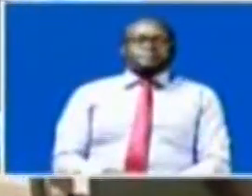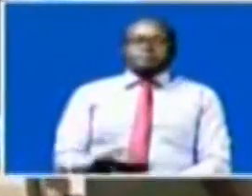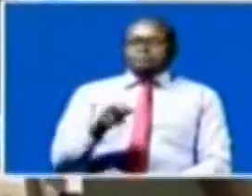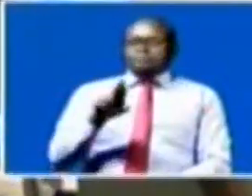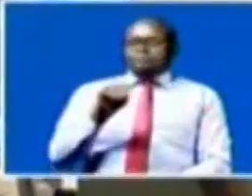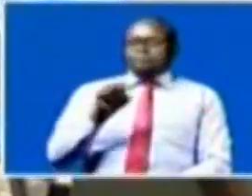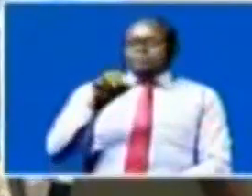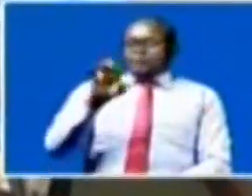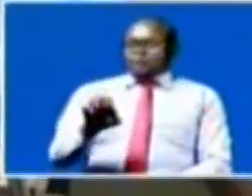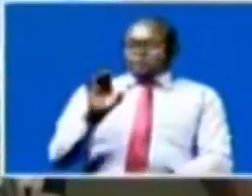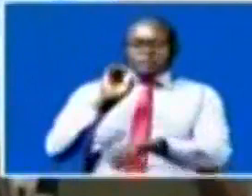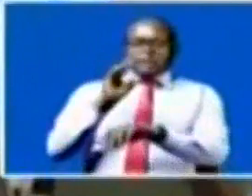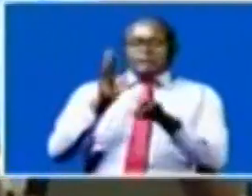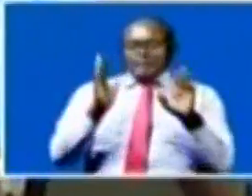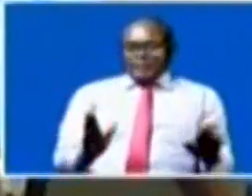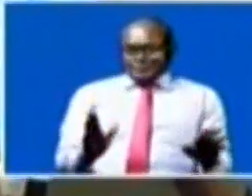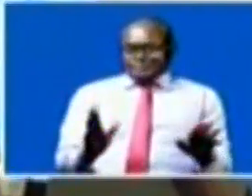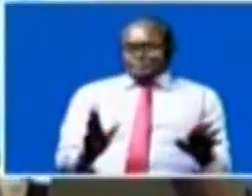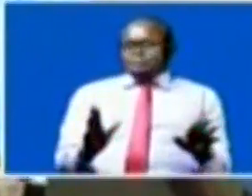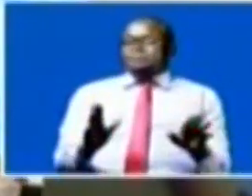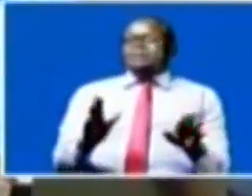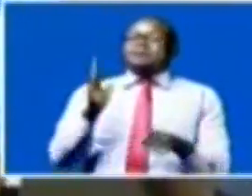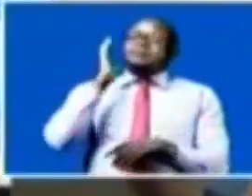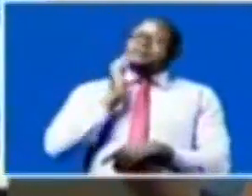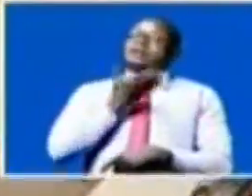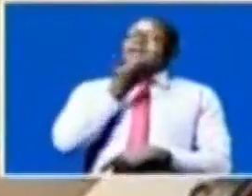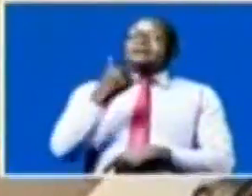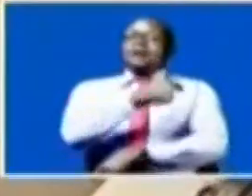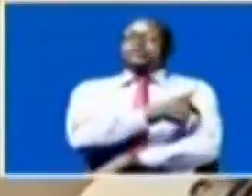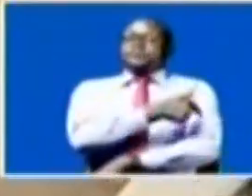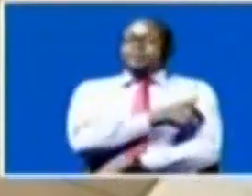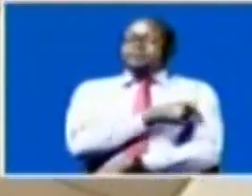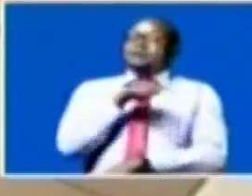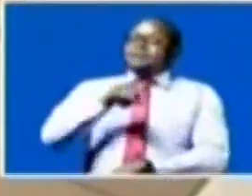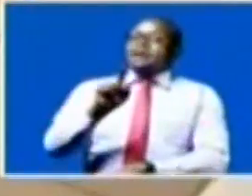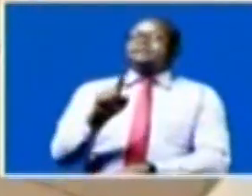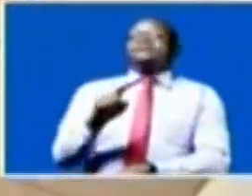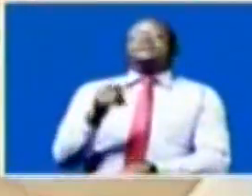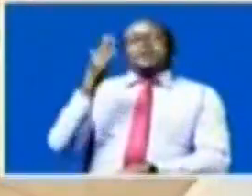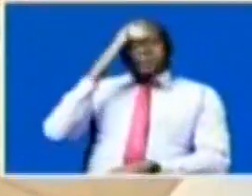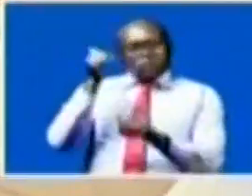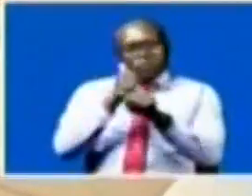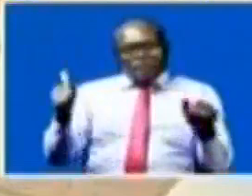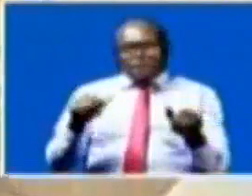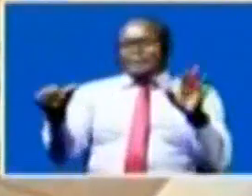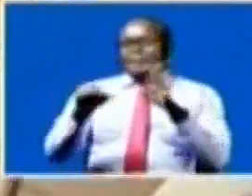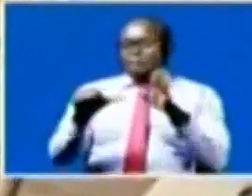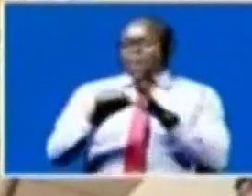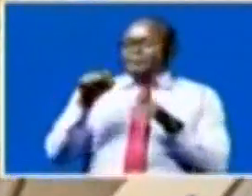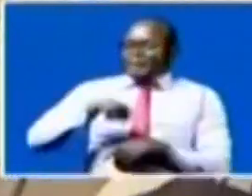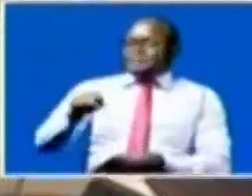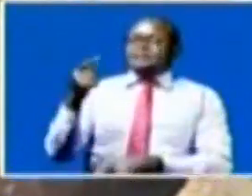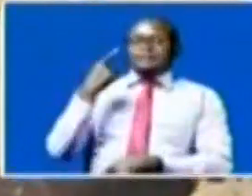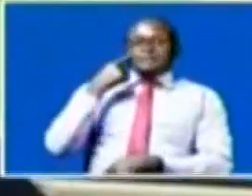Rose Njoroge is a counseling psychologist at the Kenyatta National Hospital and knows only too well the anguish she sees in